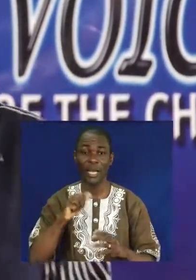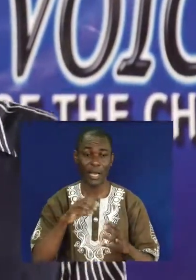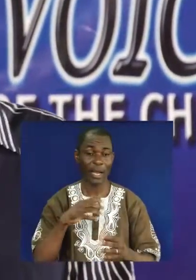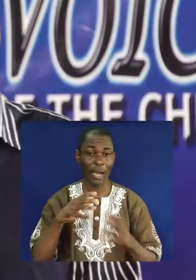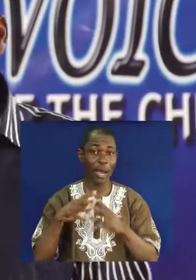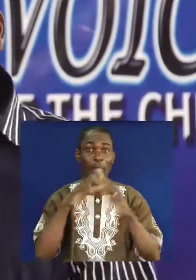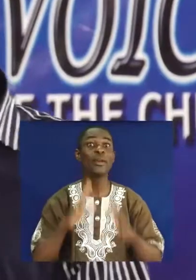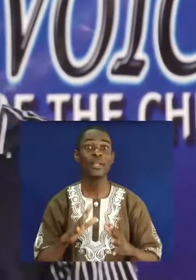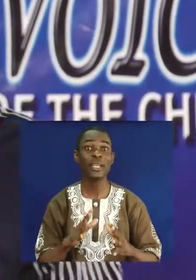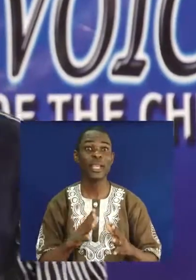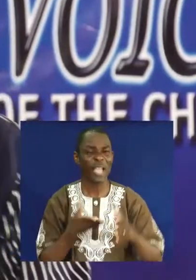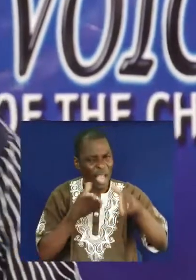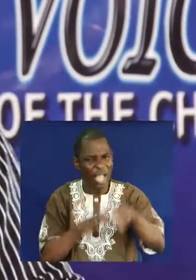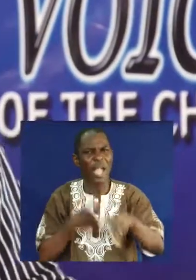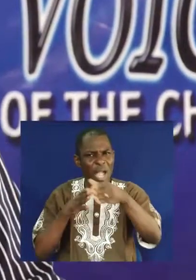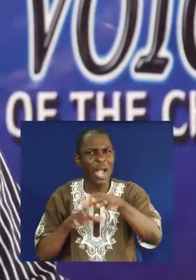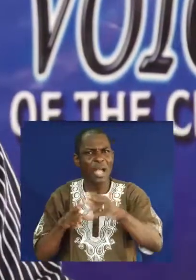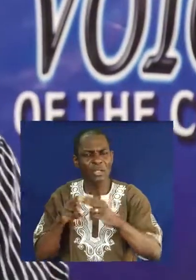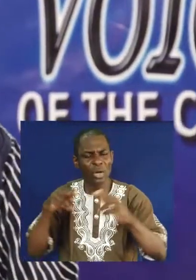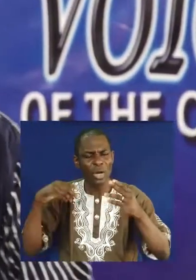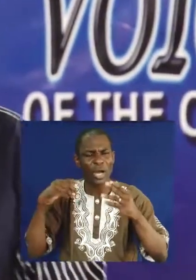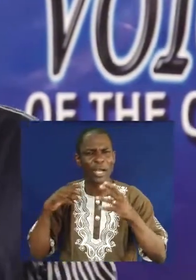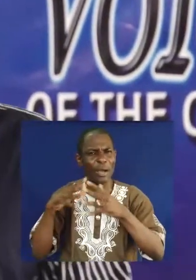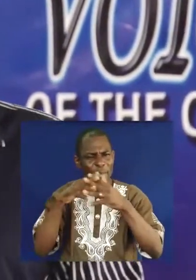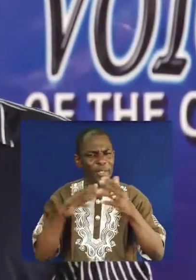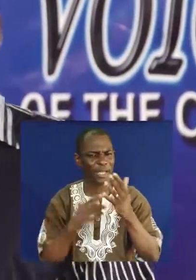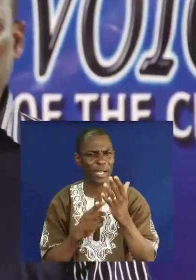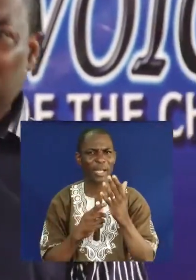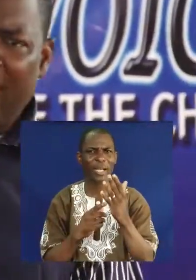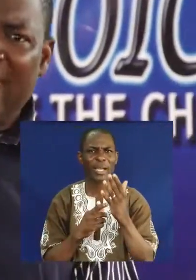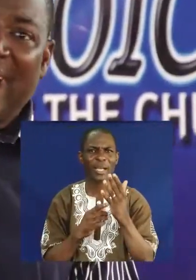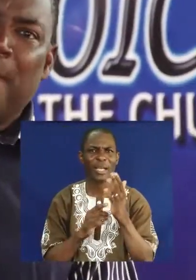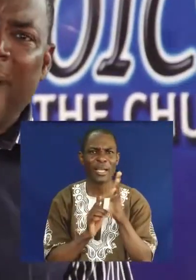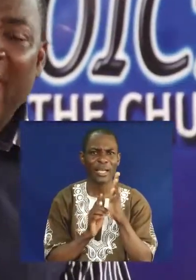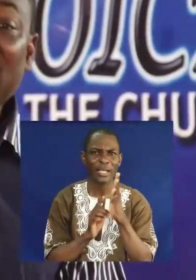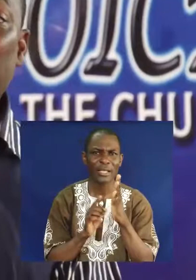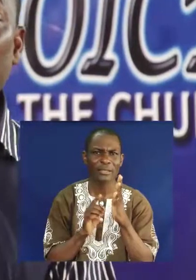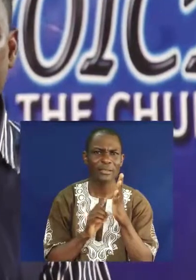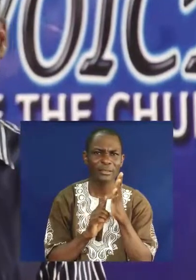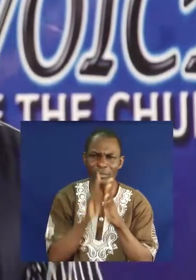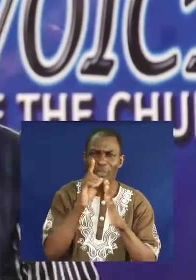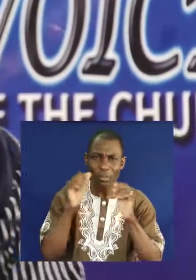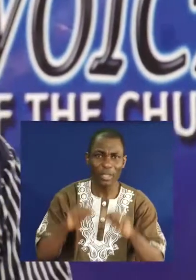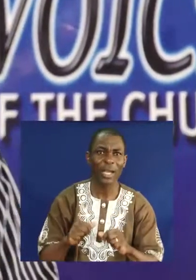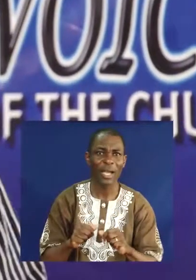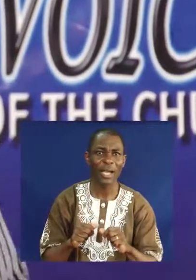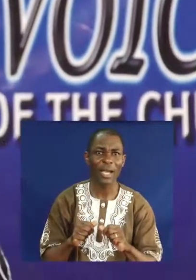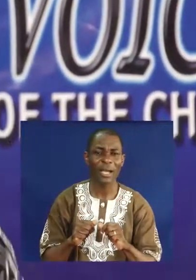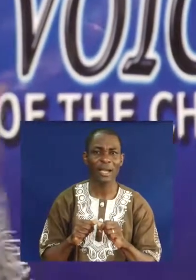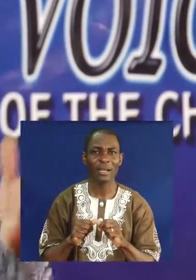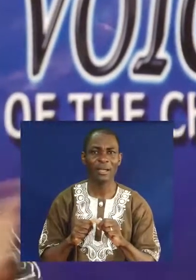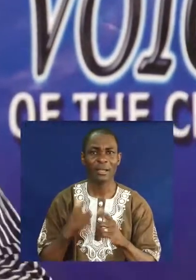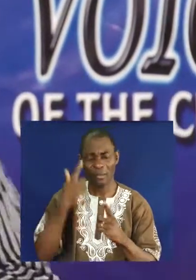year de no ye besum emfefre ni ye hu amane na wo kyena anka ye ma ene ye mama ebetimi anya emfa so